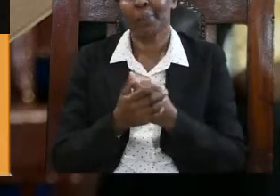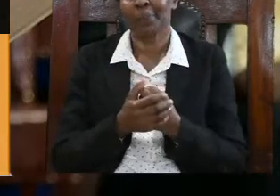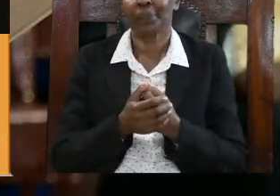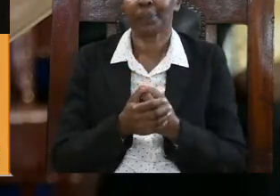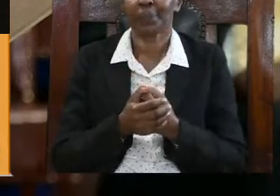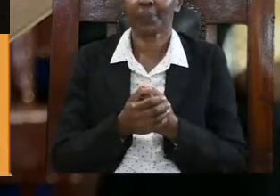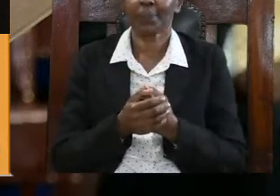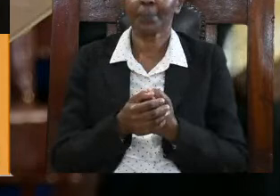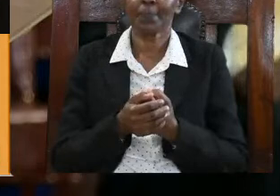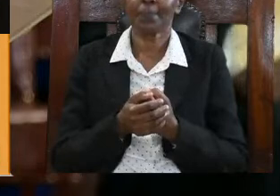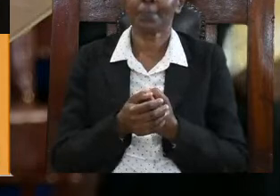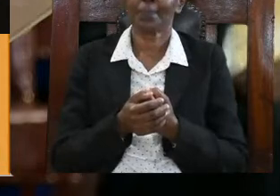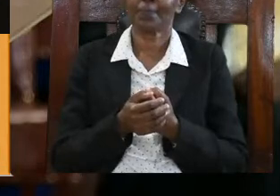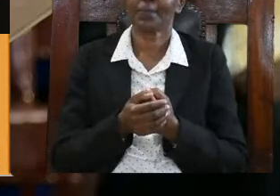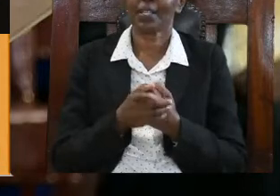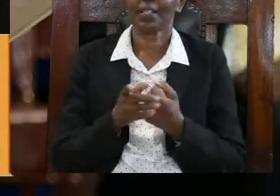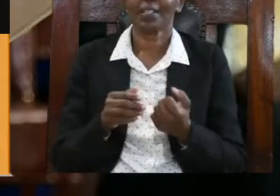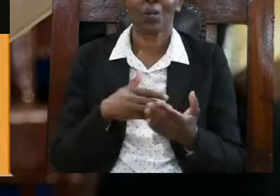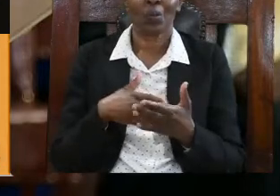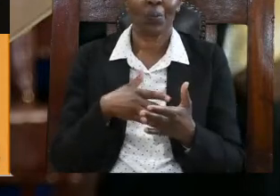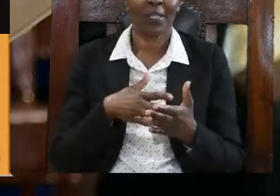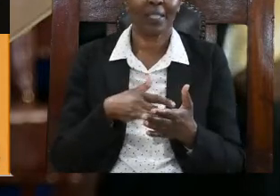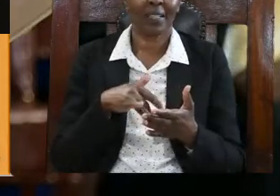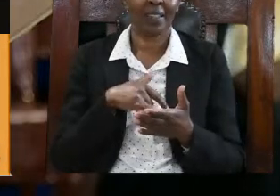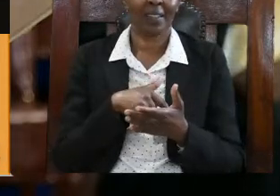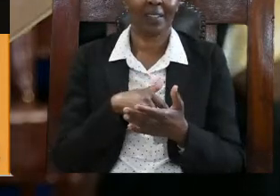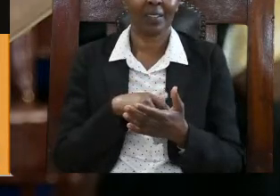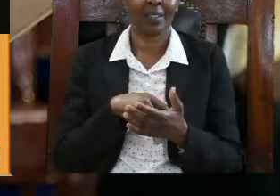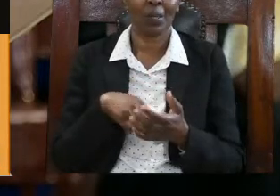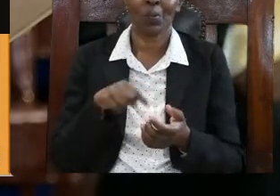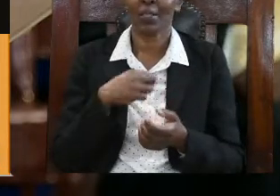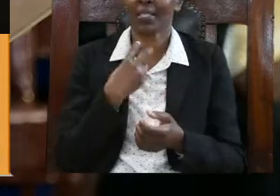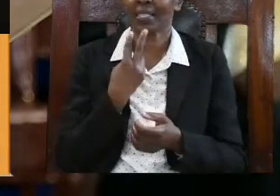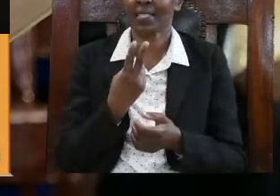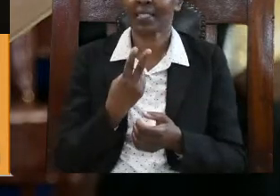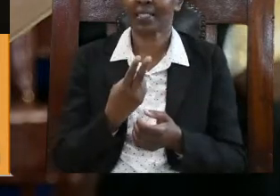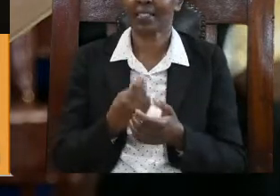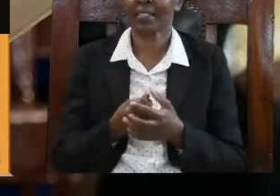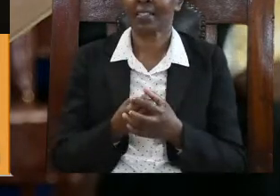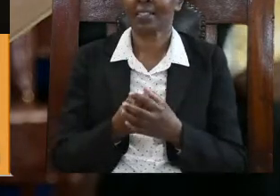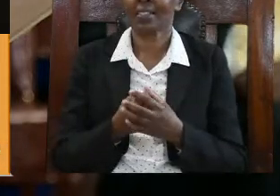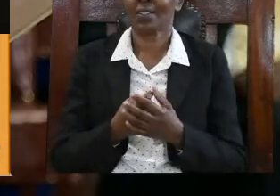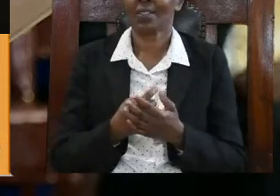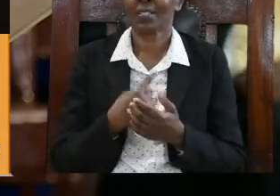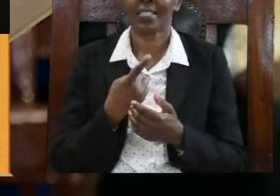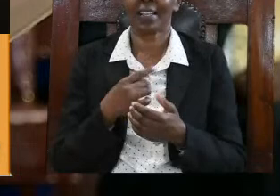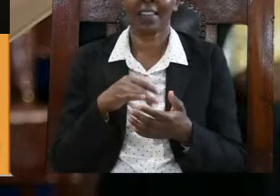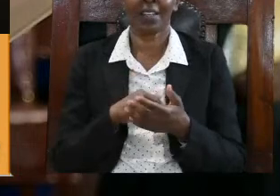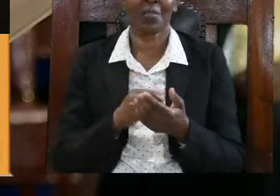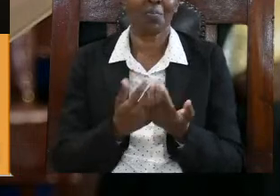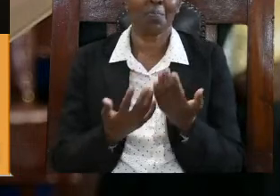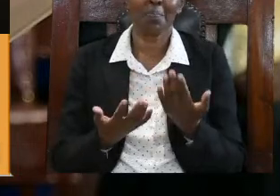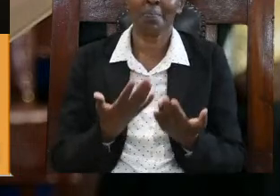You see, these are weaknesses that you say that if you are strong, you might use the resources around you